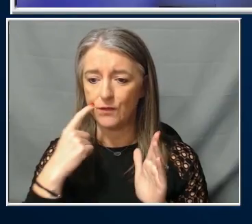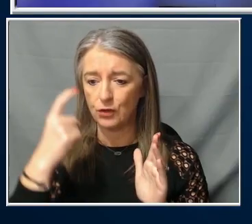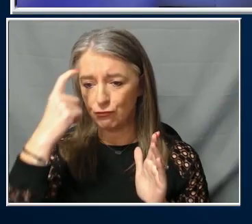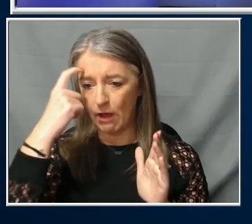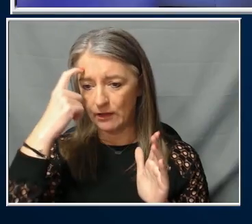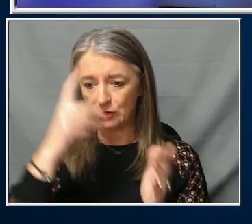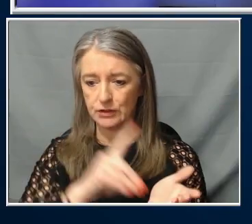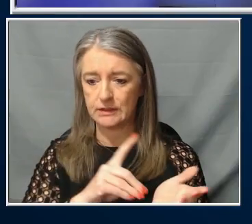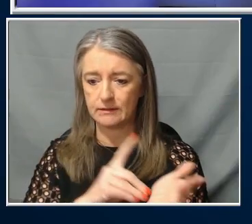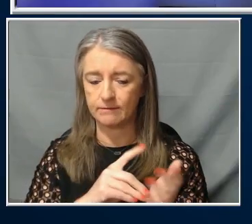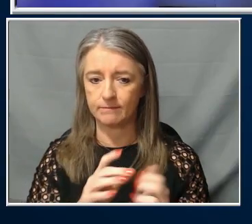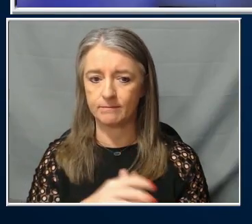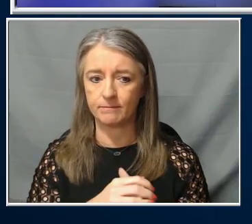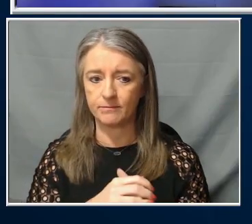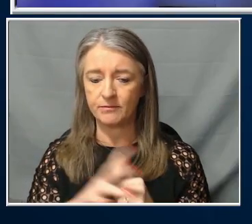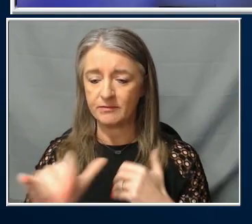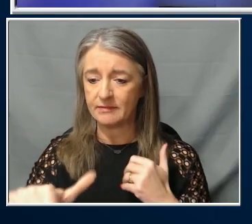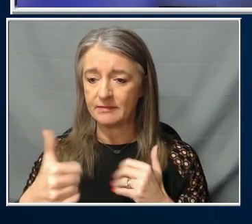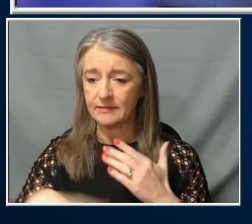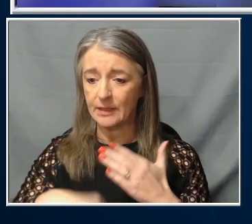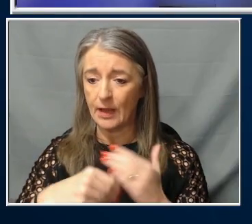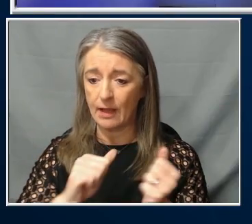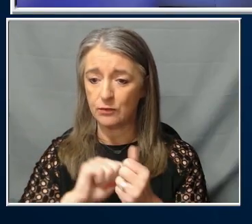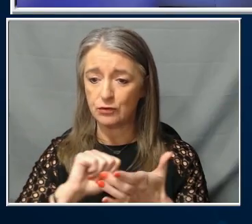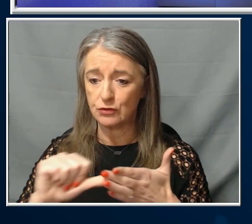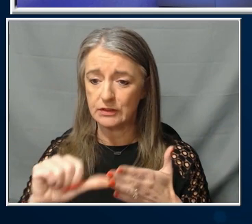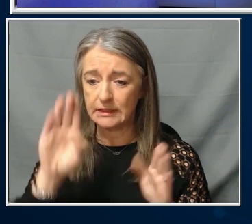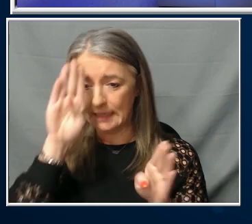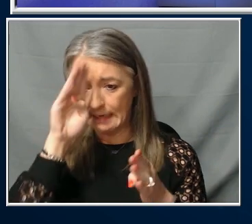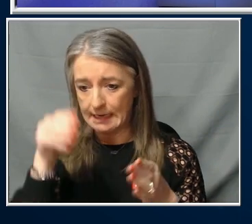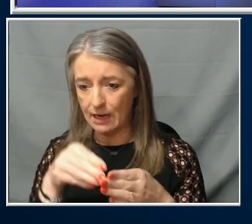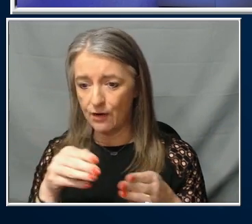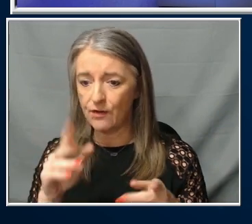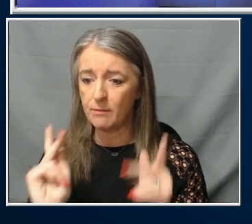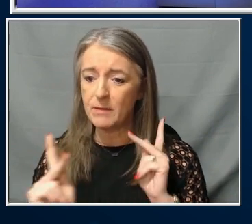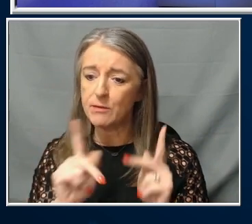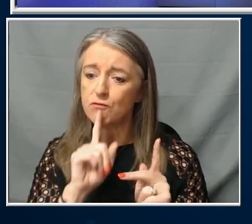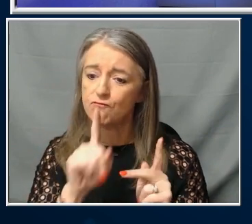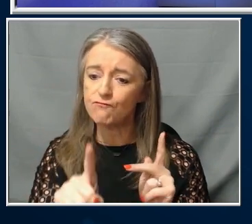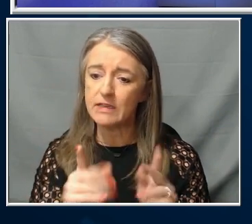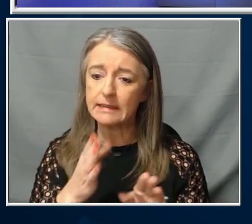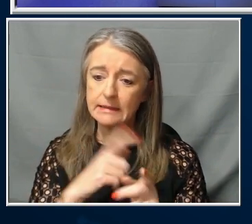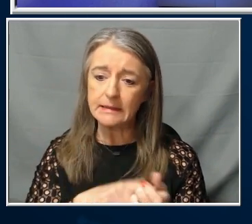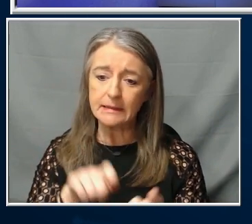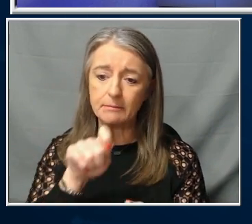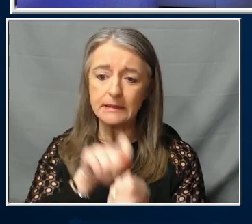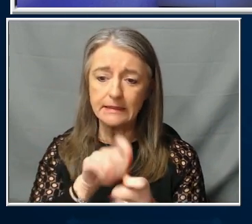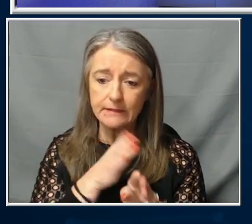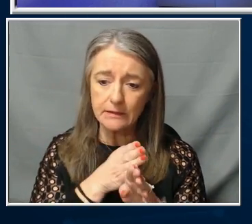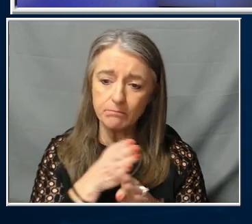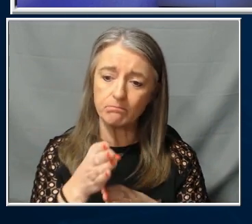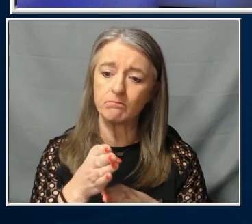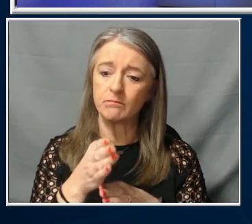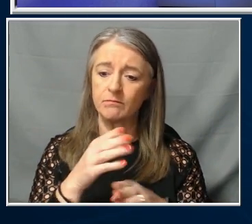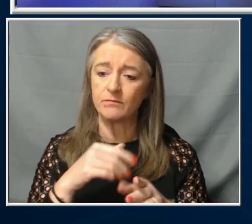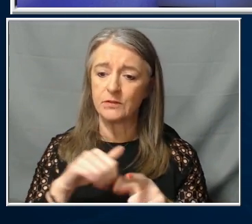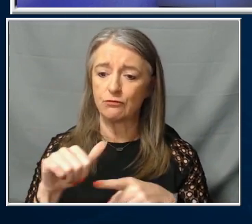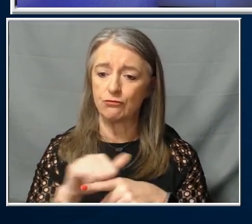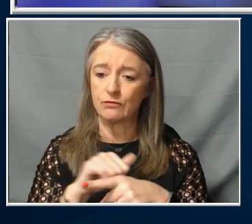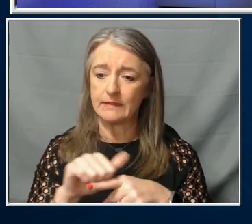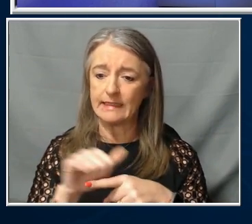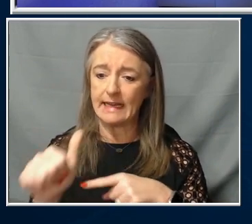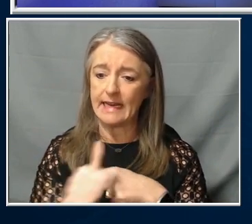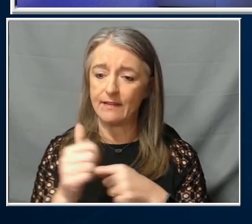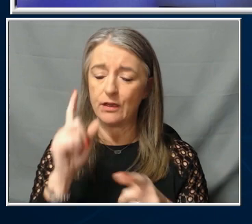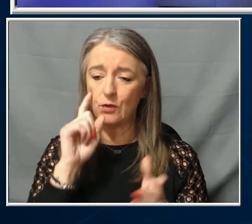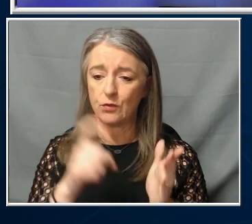anything you can add with surgeons? I mean, it's such a narrow focus. I mean, people are really, really specified in their training. Anything you've noticed there? I'm sure you're